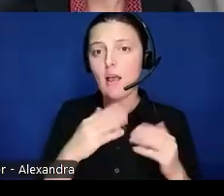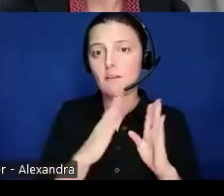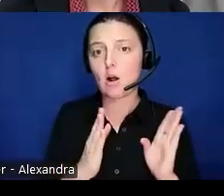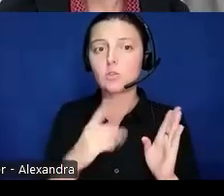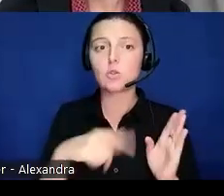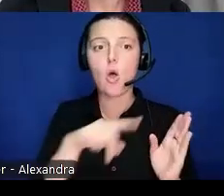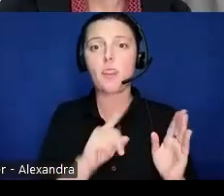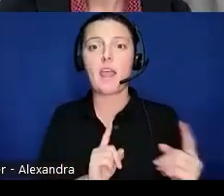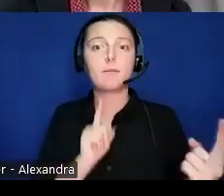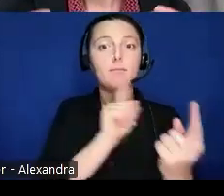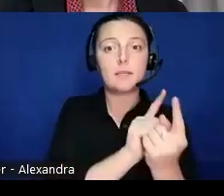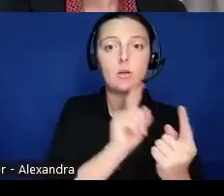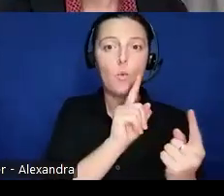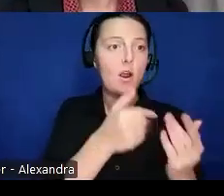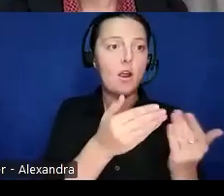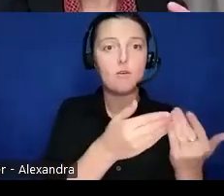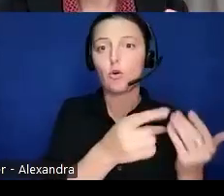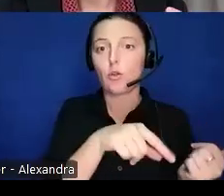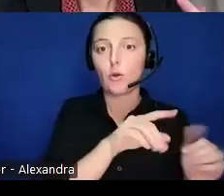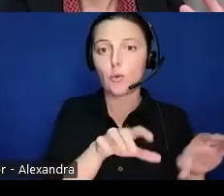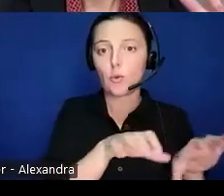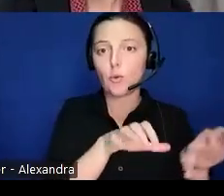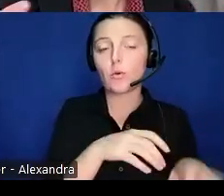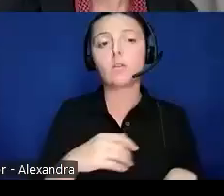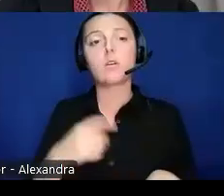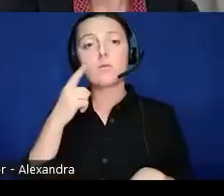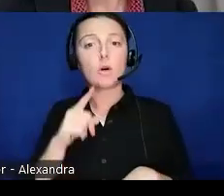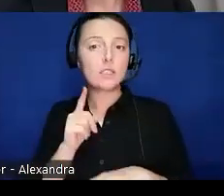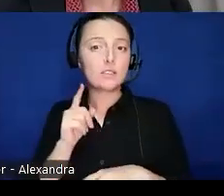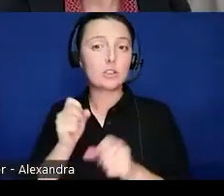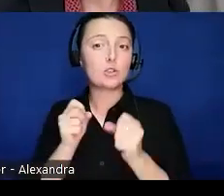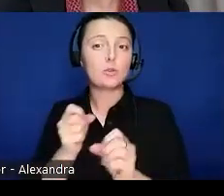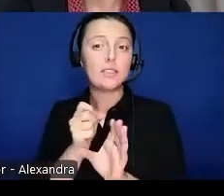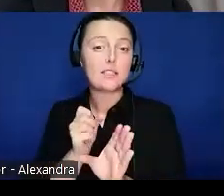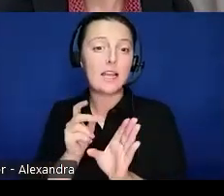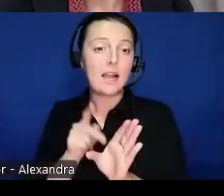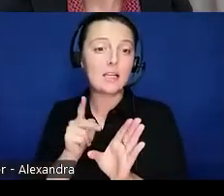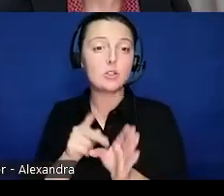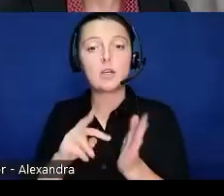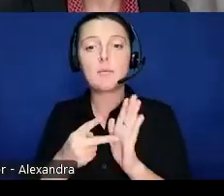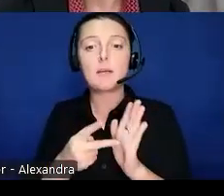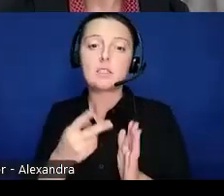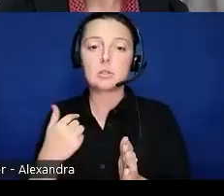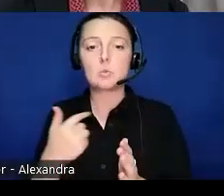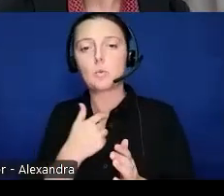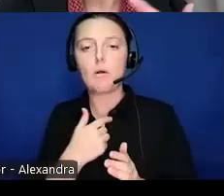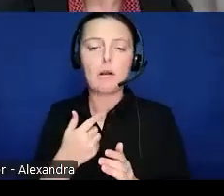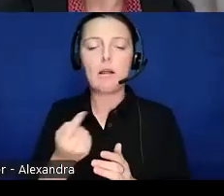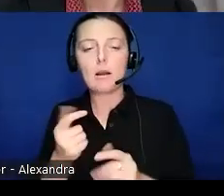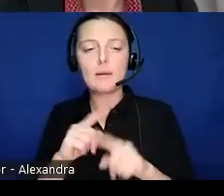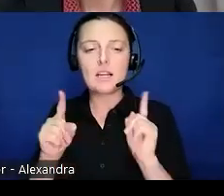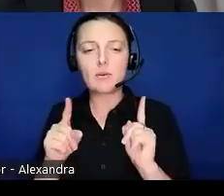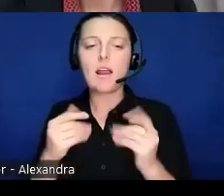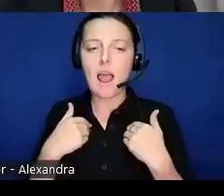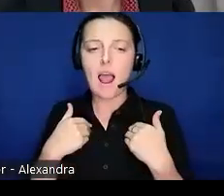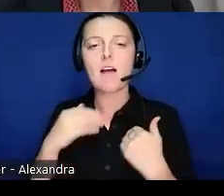street psychiatry in that we're both following a caseload of people probably with serious mental illness that may or may not meet ACT criteria, but we're also seeing